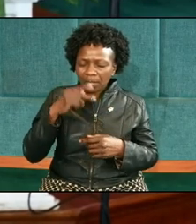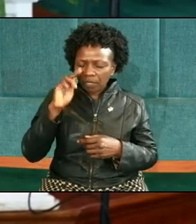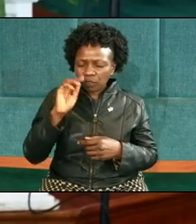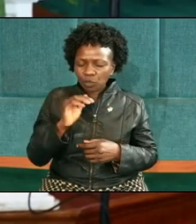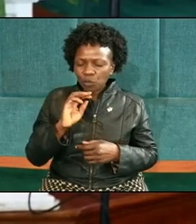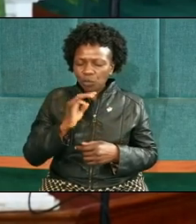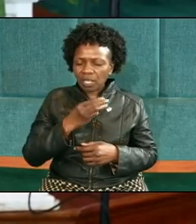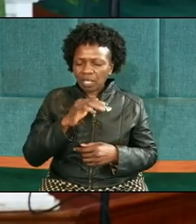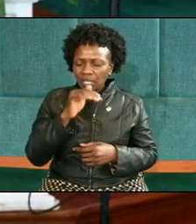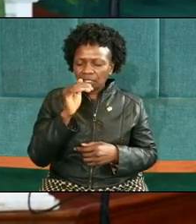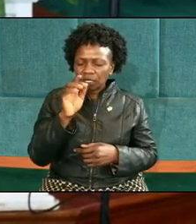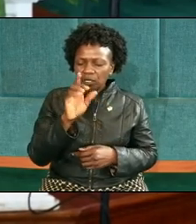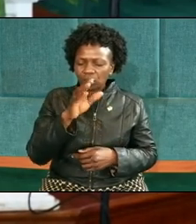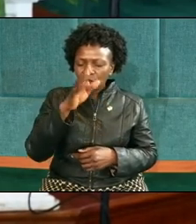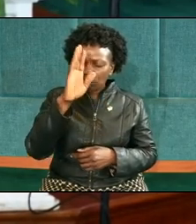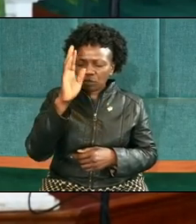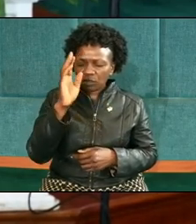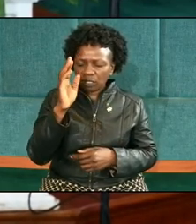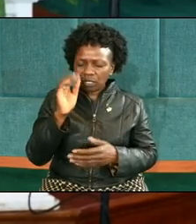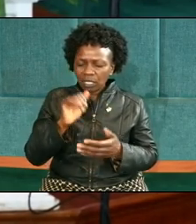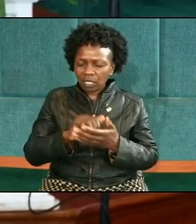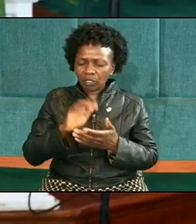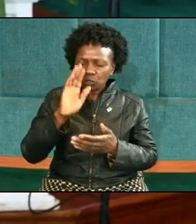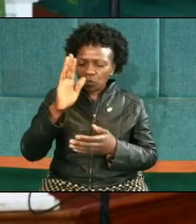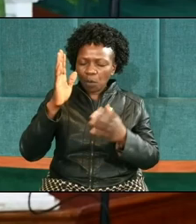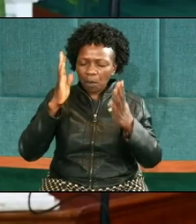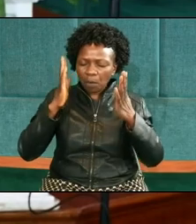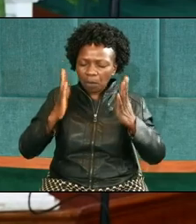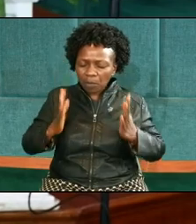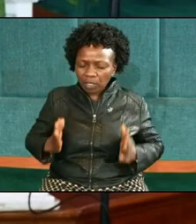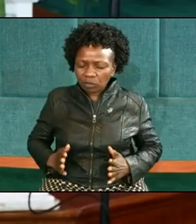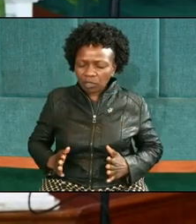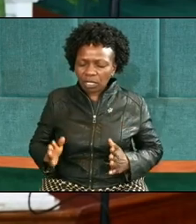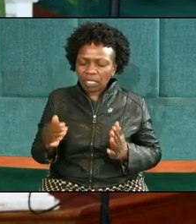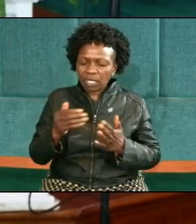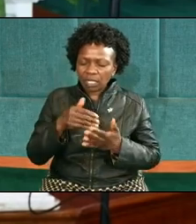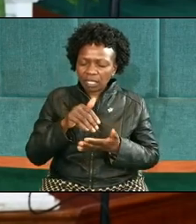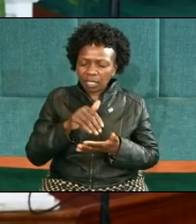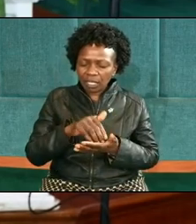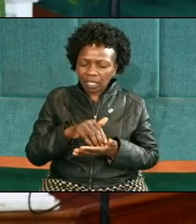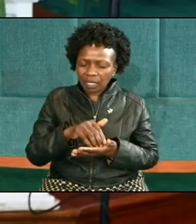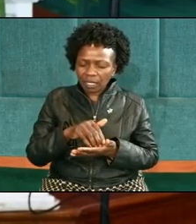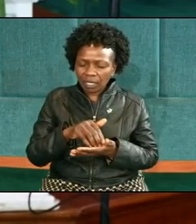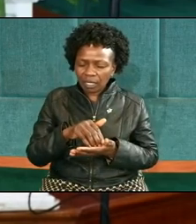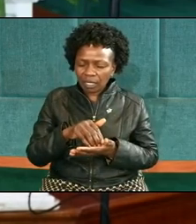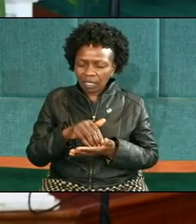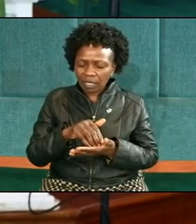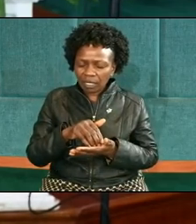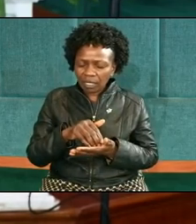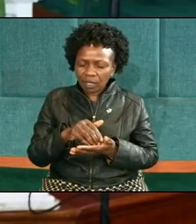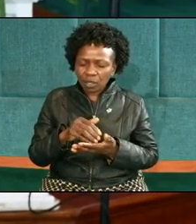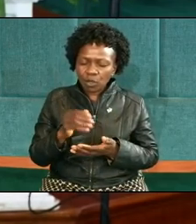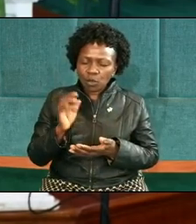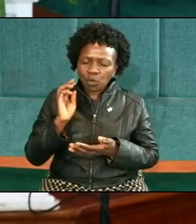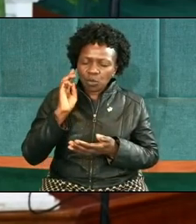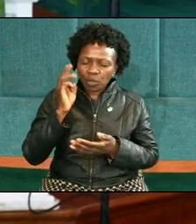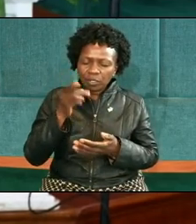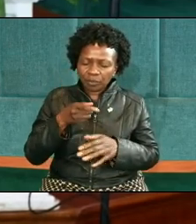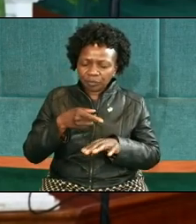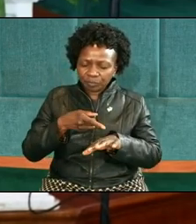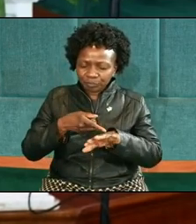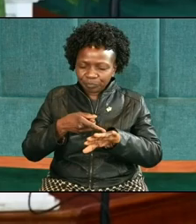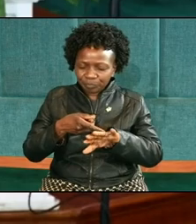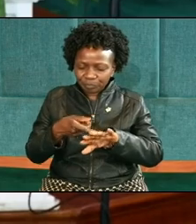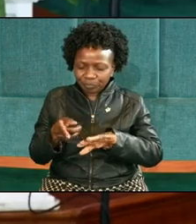ask, God, that you personally again will dissect your word in